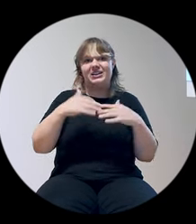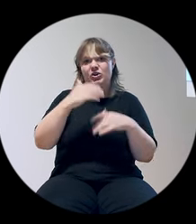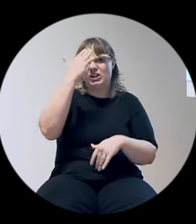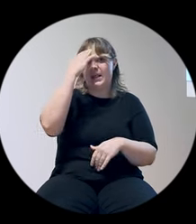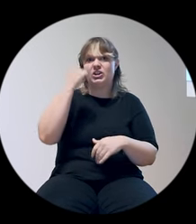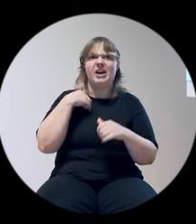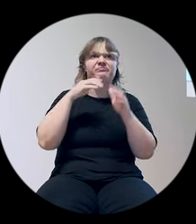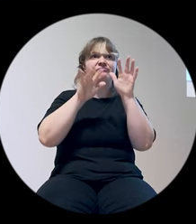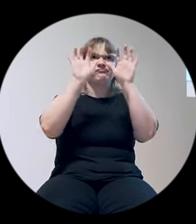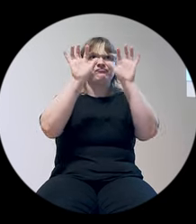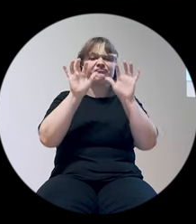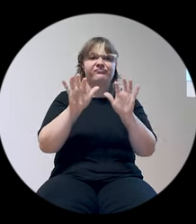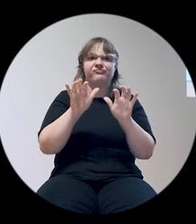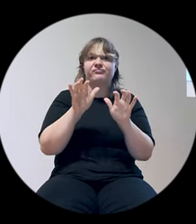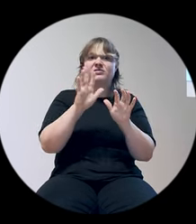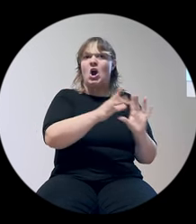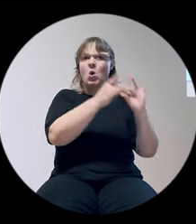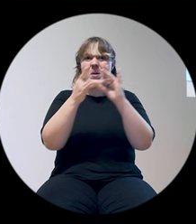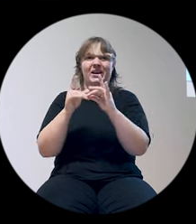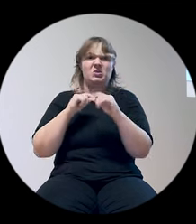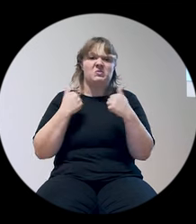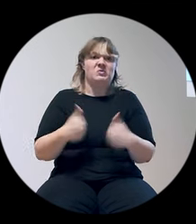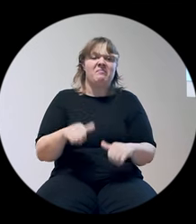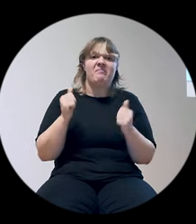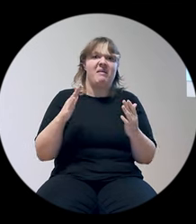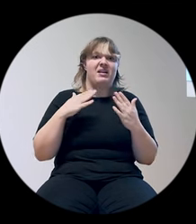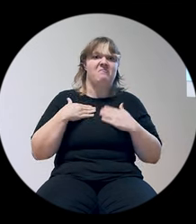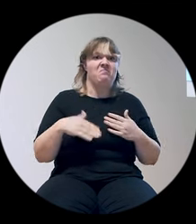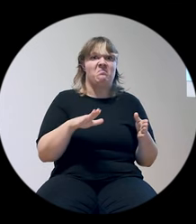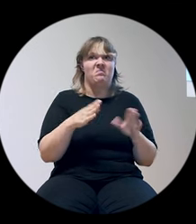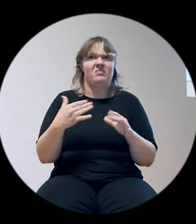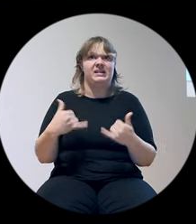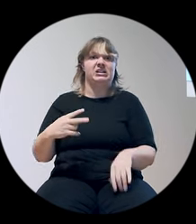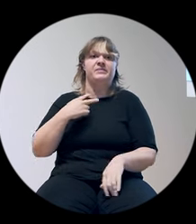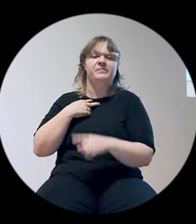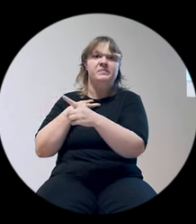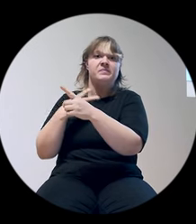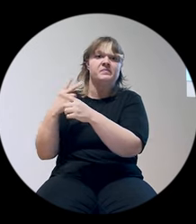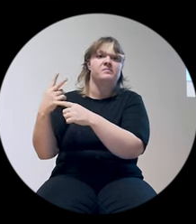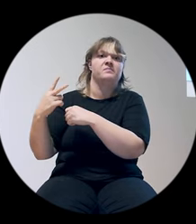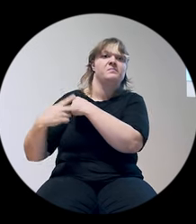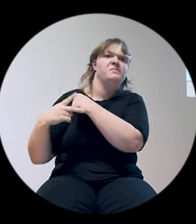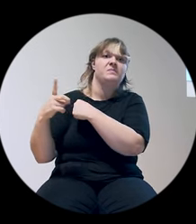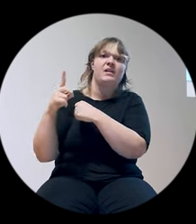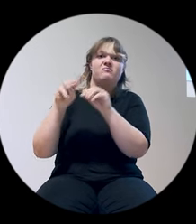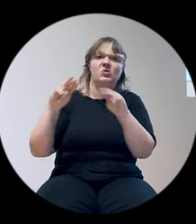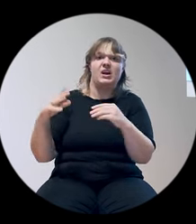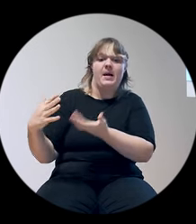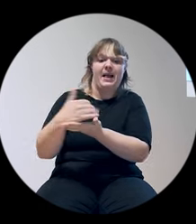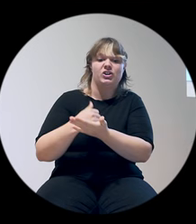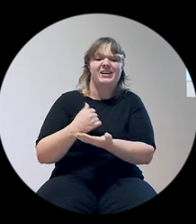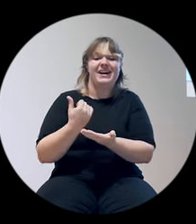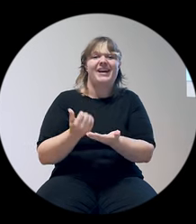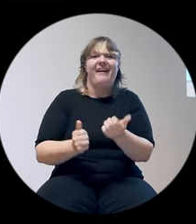vast collections of Indigenous remains held in museum and university collections worldwide. Each speck of light represented on the hide stands for an